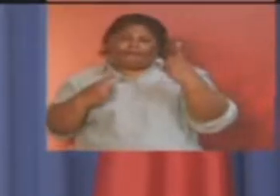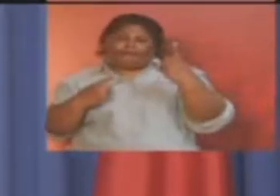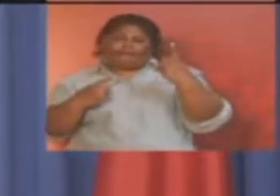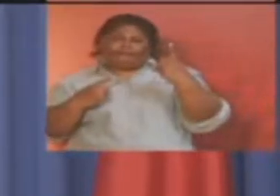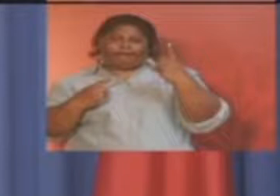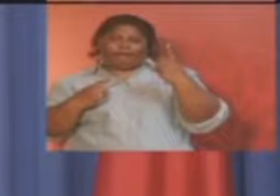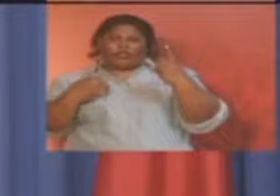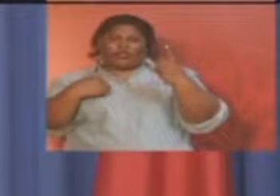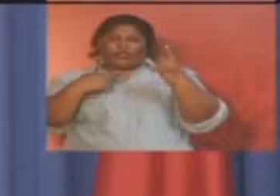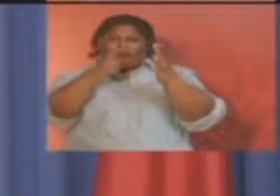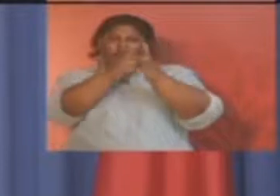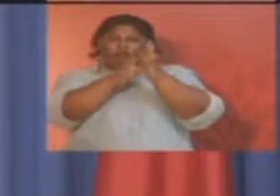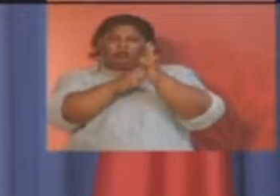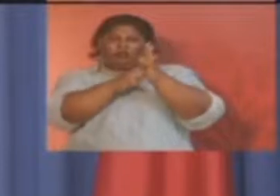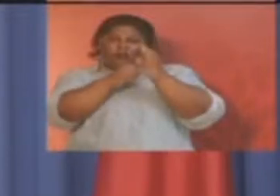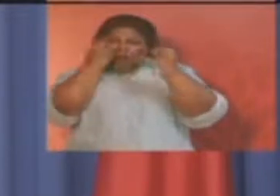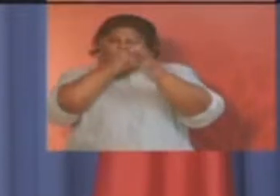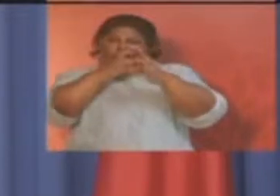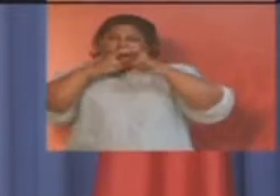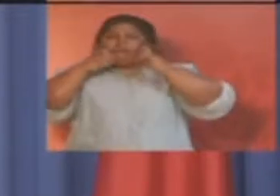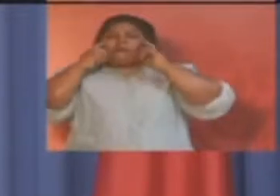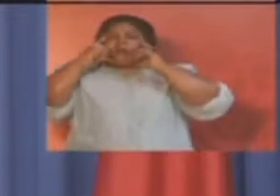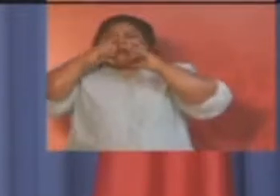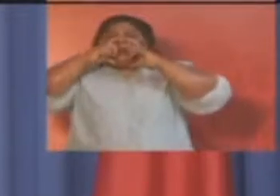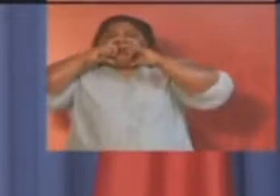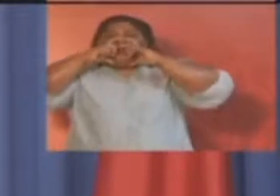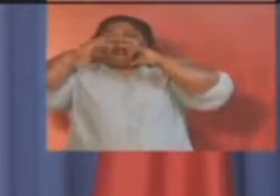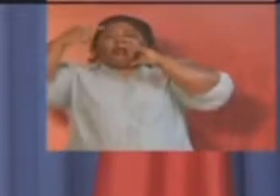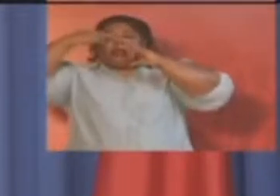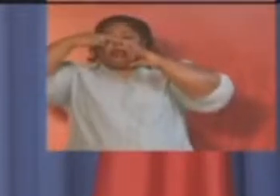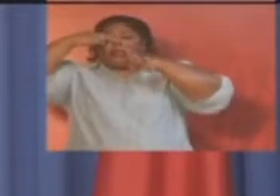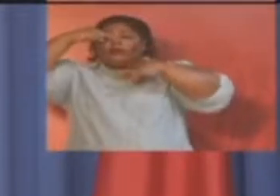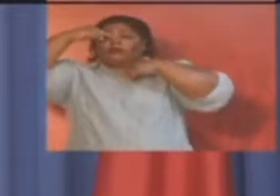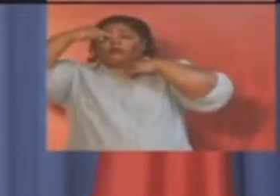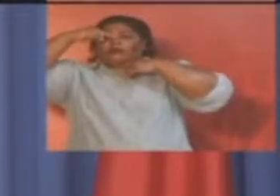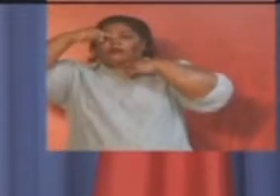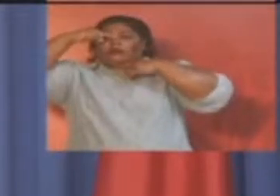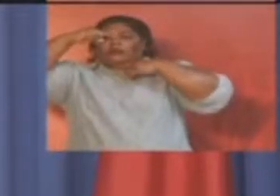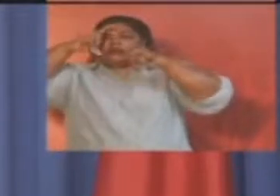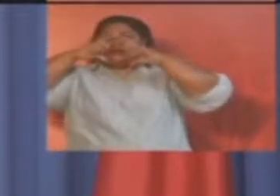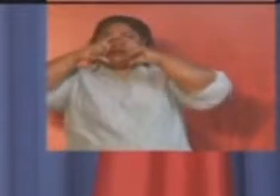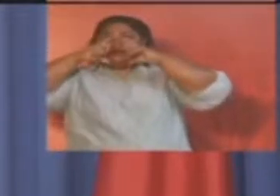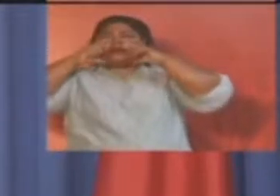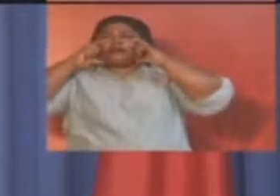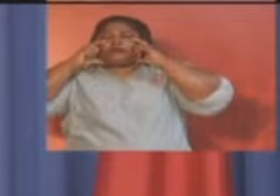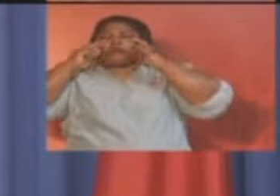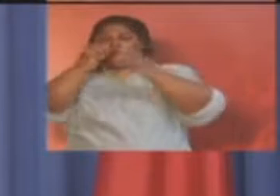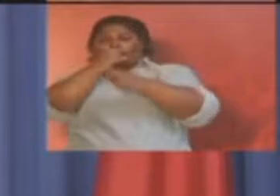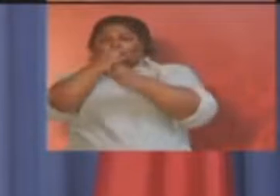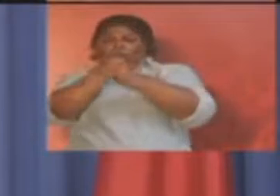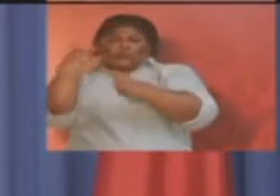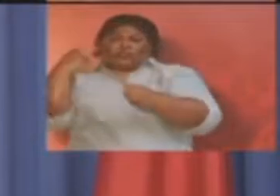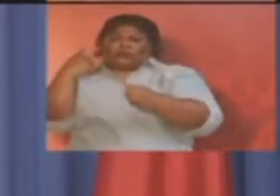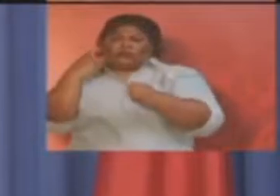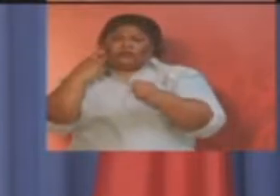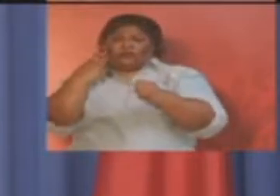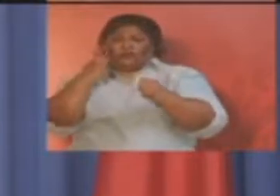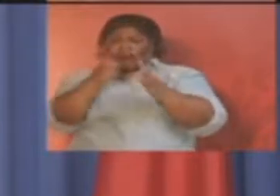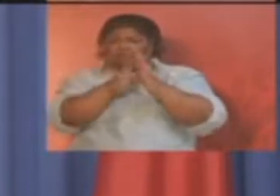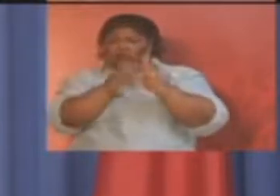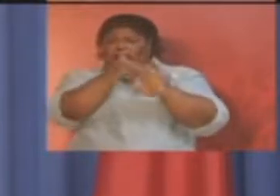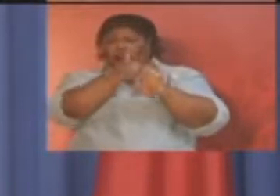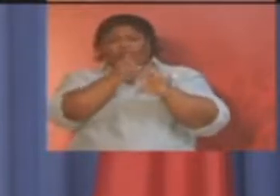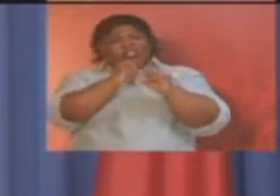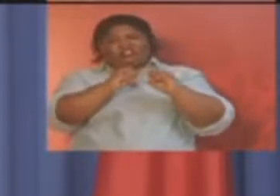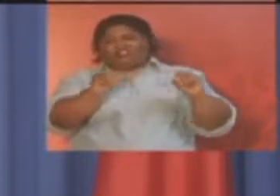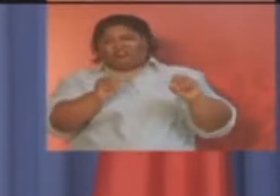a law that says you have to wear a mask to cover your nose, mouth, and chin, which we did not have in August of 2020.